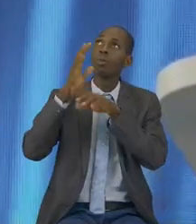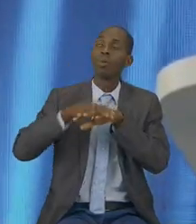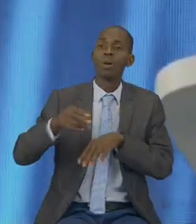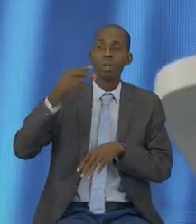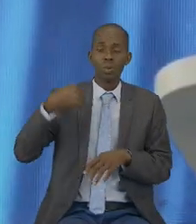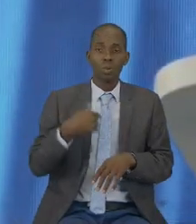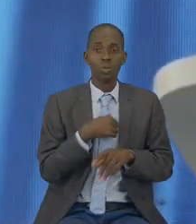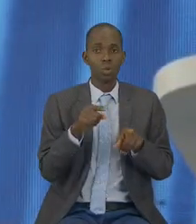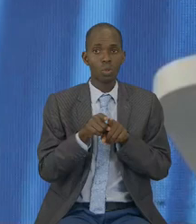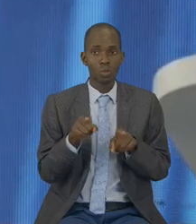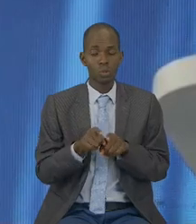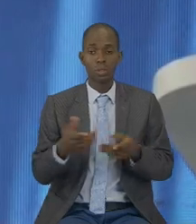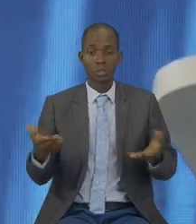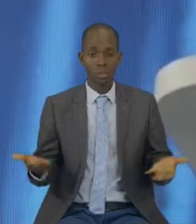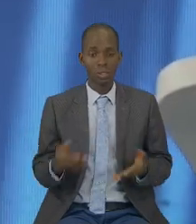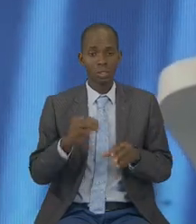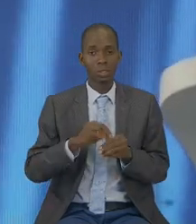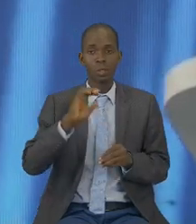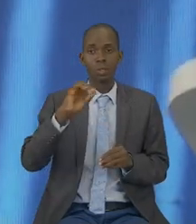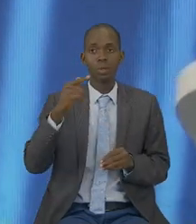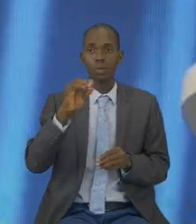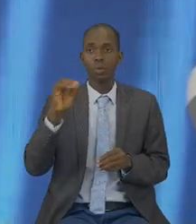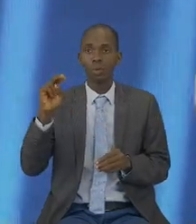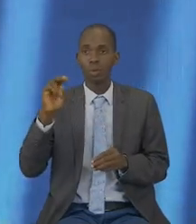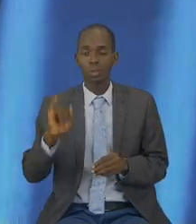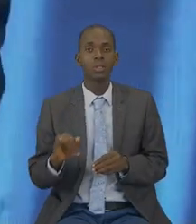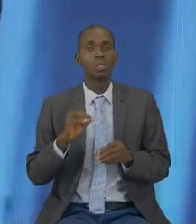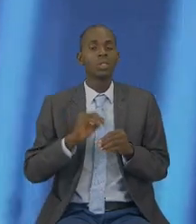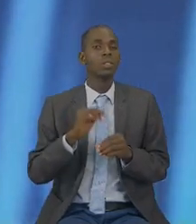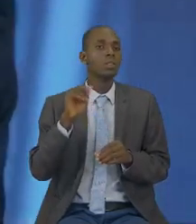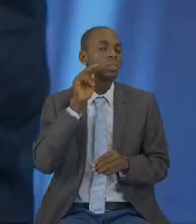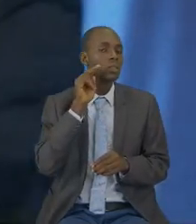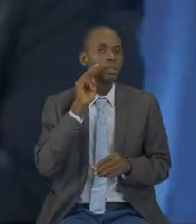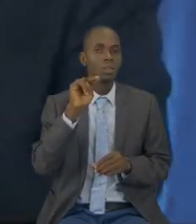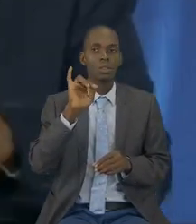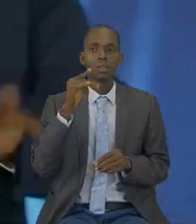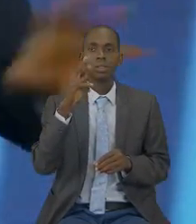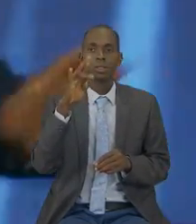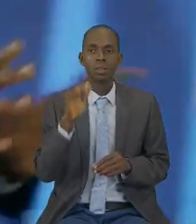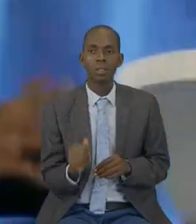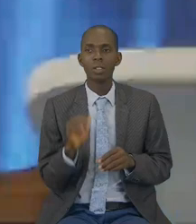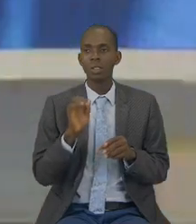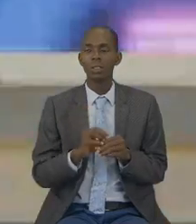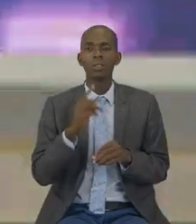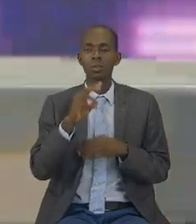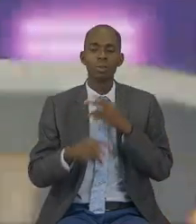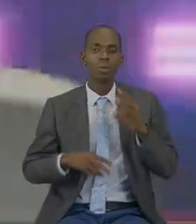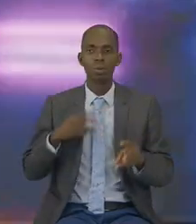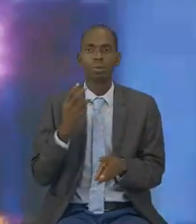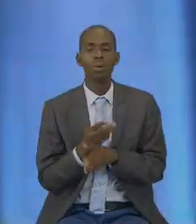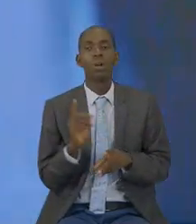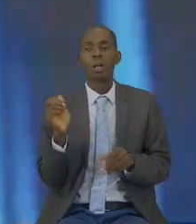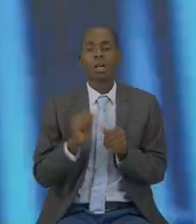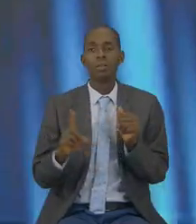here in Ogoni land and in Nigeria, the whole of the country, and Africa, the continent, and everywhere we find ourselves,